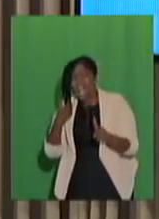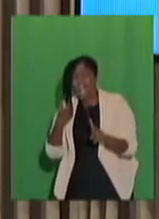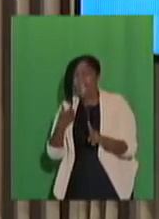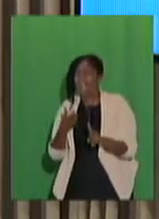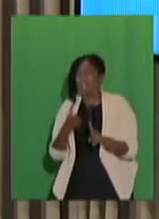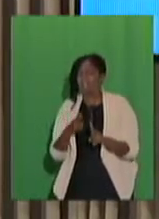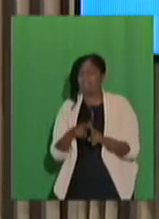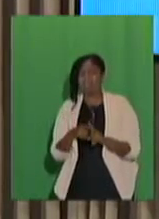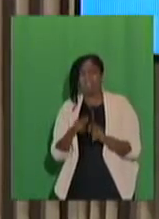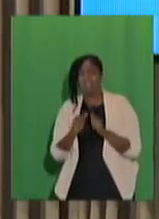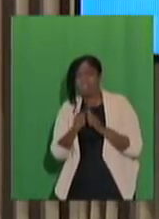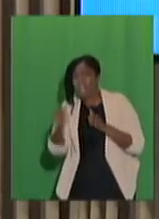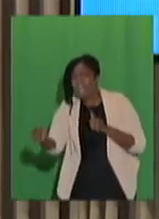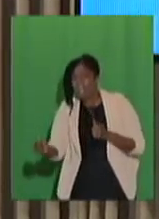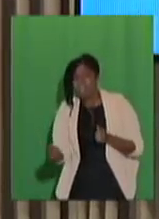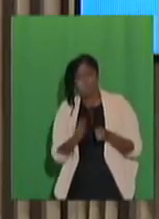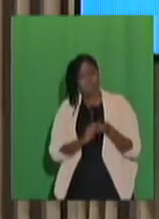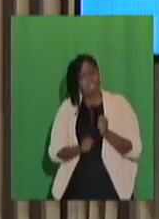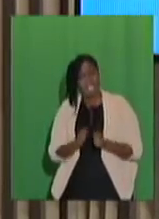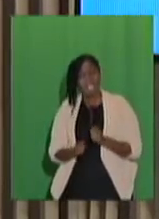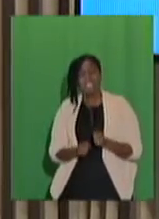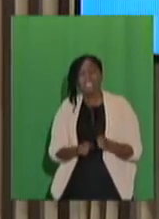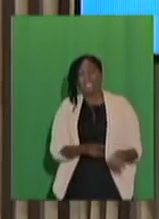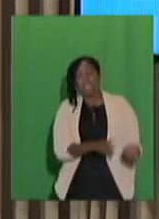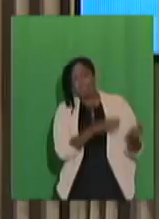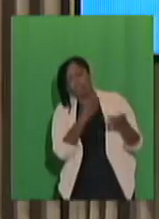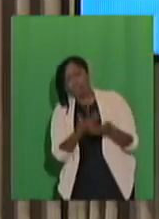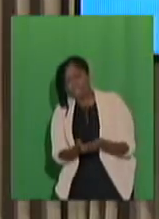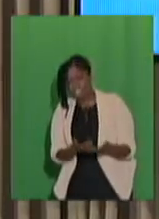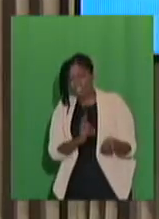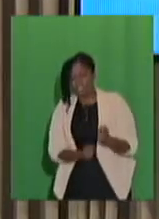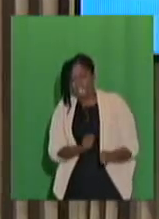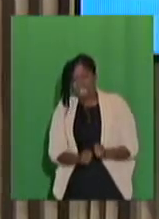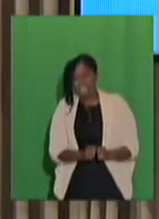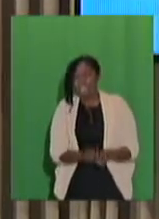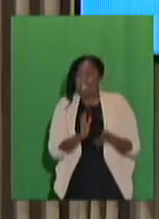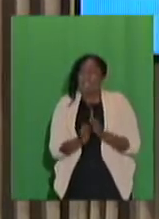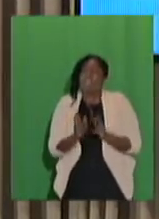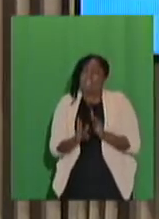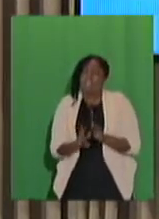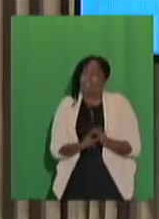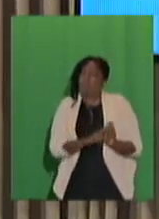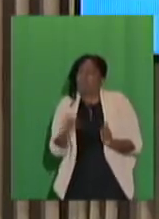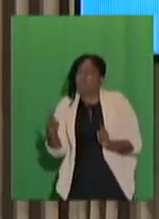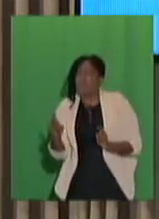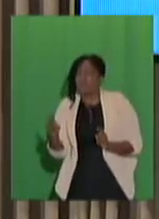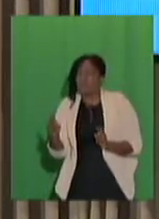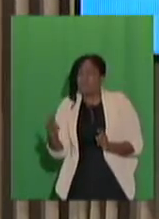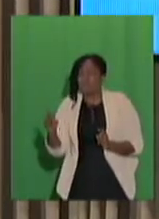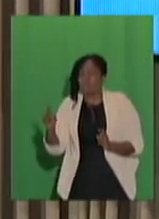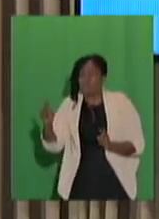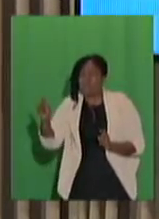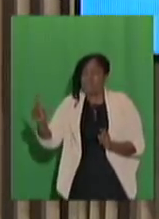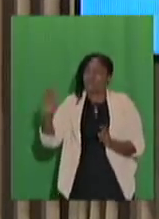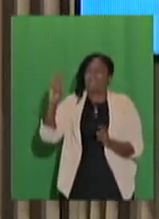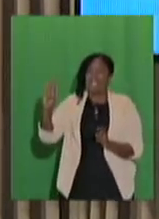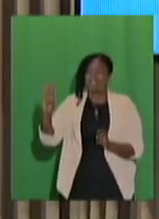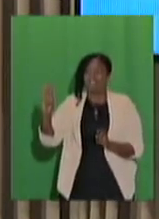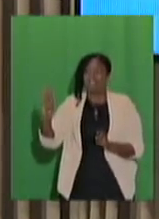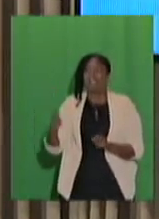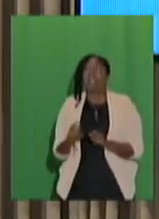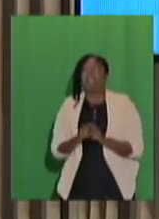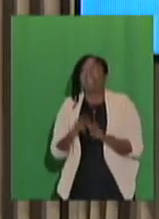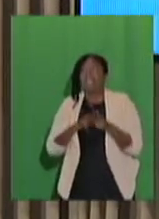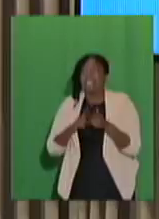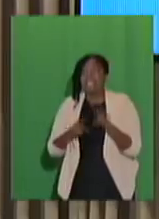rushed to a facility in Balandra. 40 are tested positive. You go to Cuba. I understand the strain they